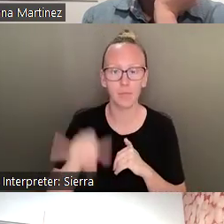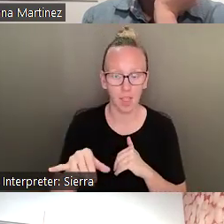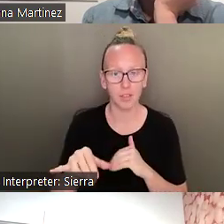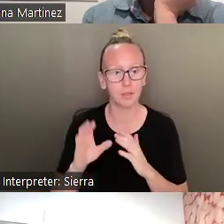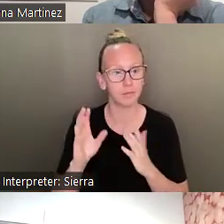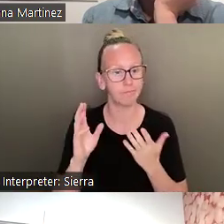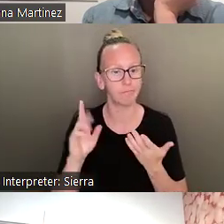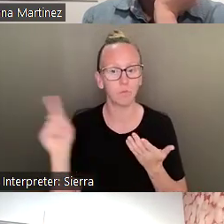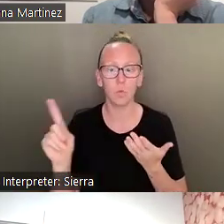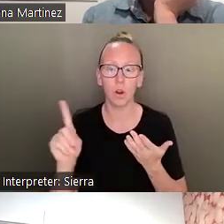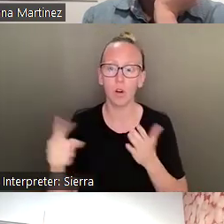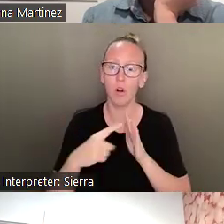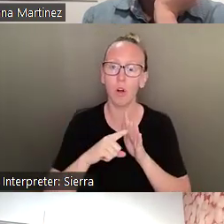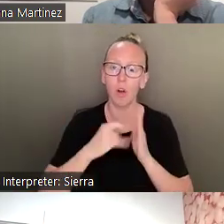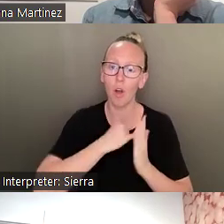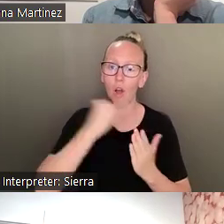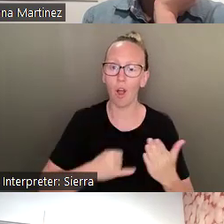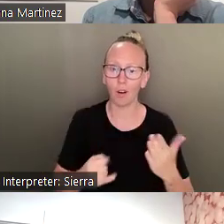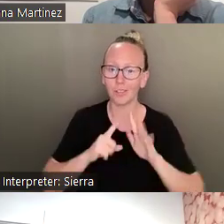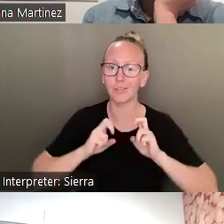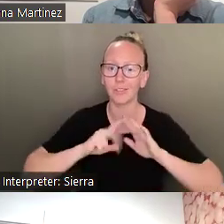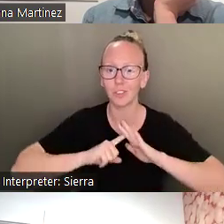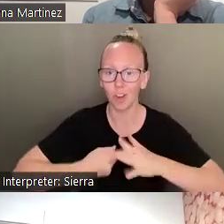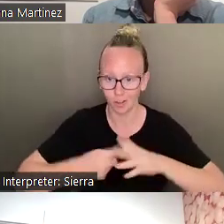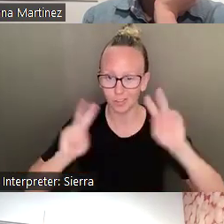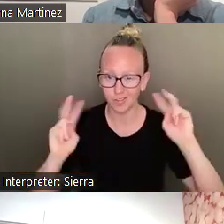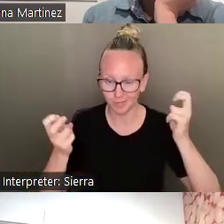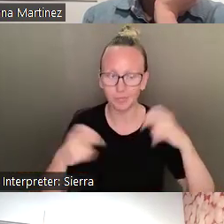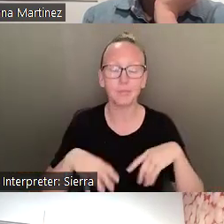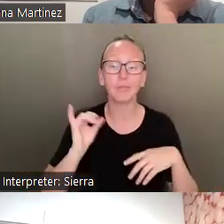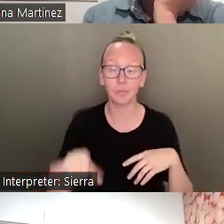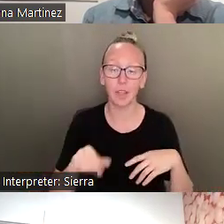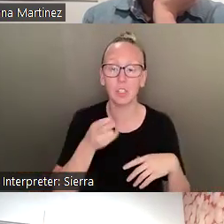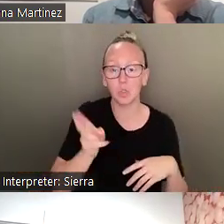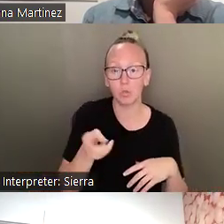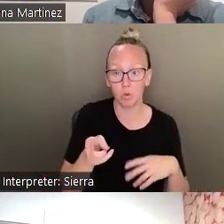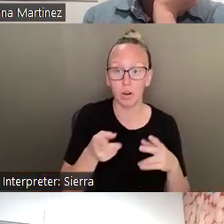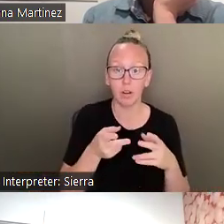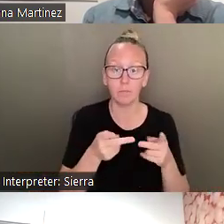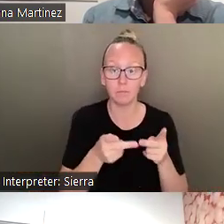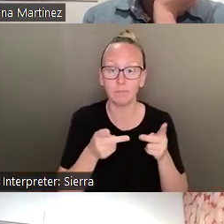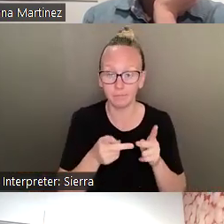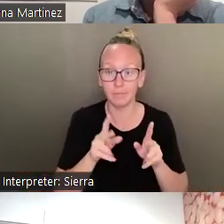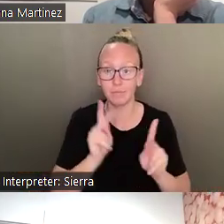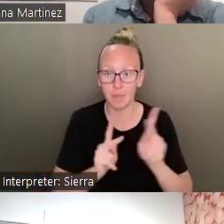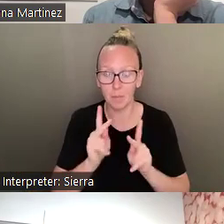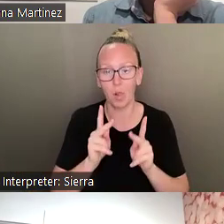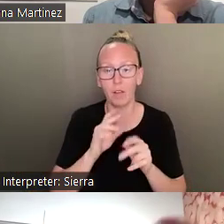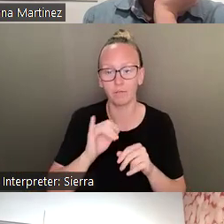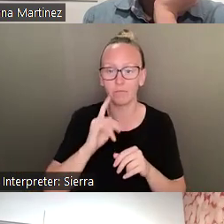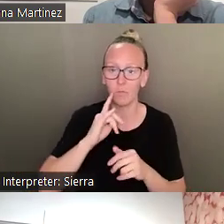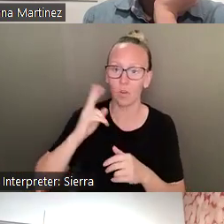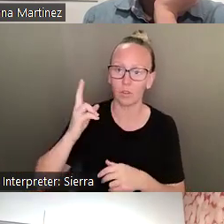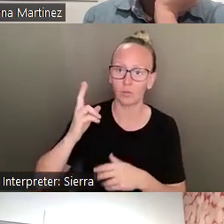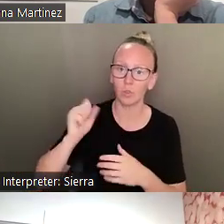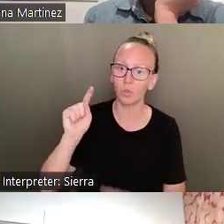begins. The people and places of the Historic Artist Home and Studios program. It places James Castle on this beautiful